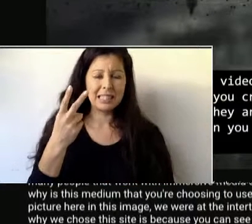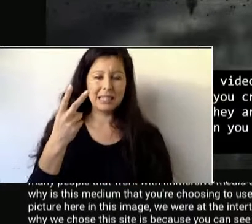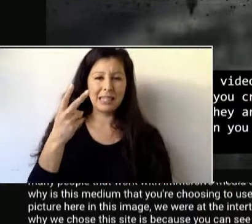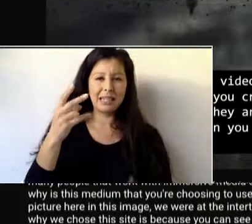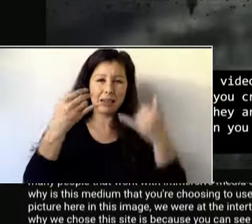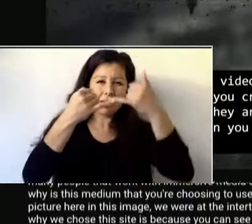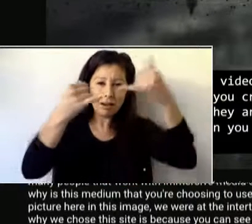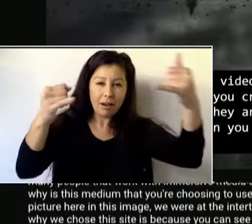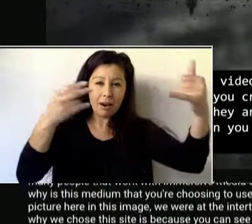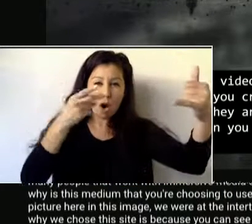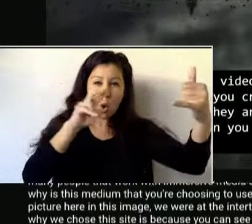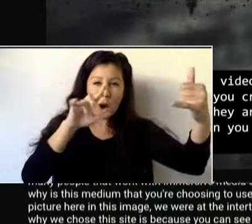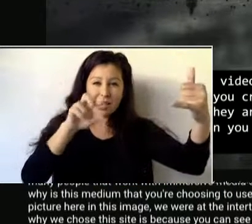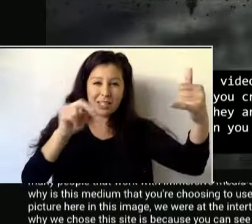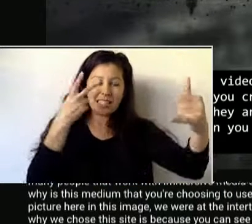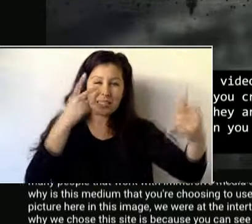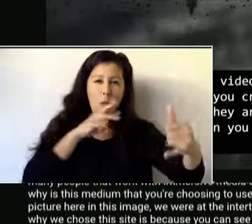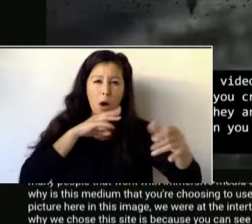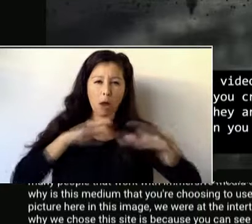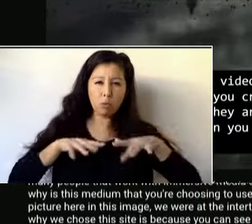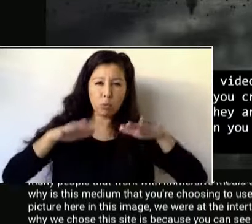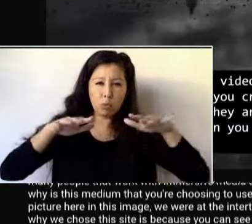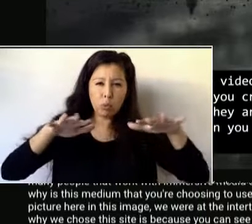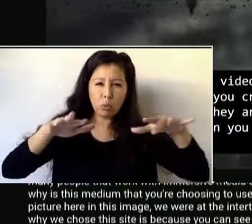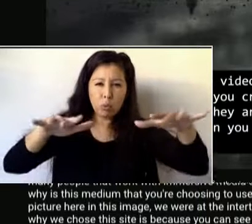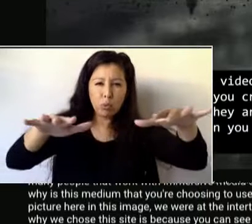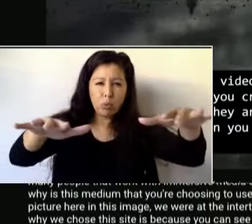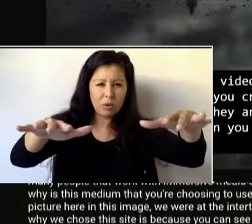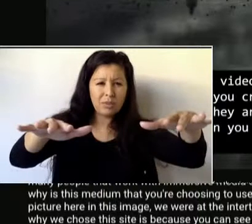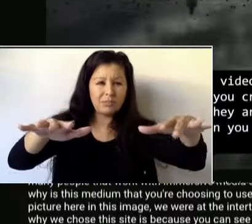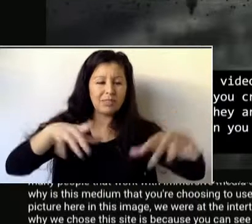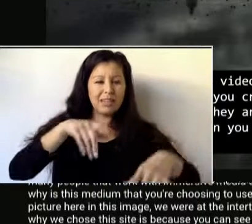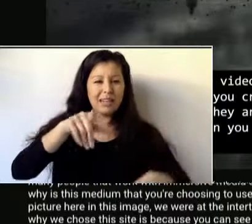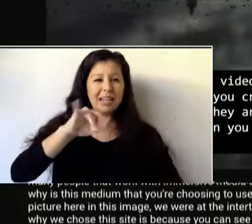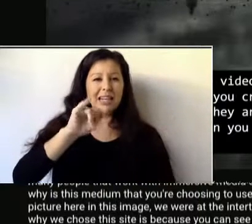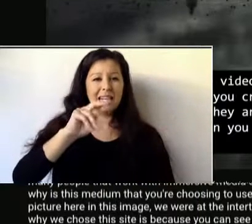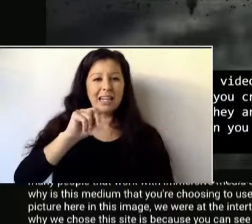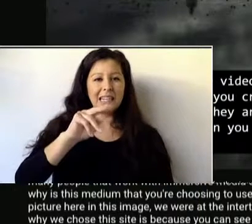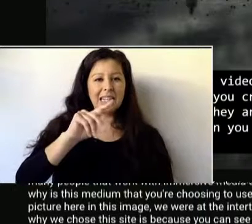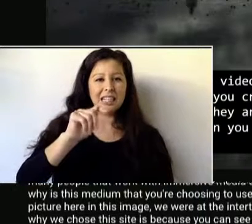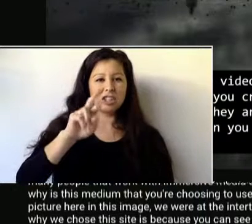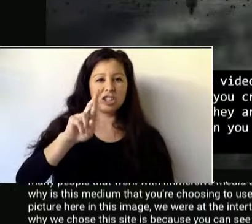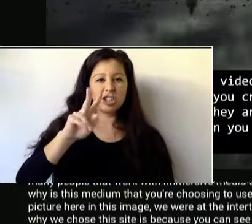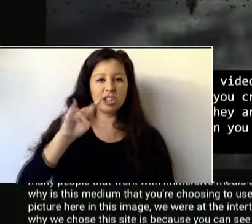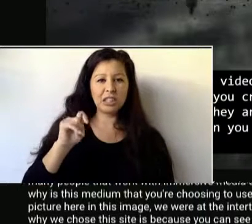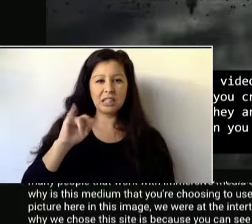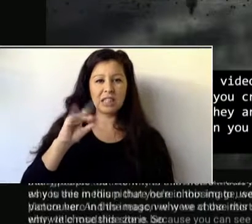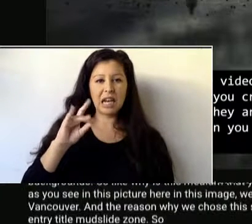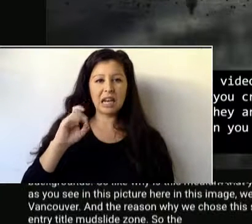and you can see water like all over, like all throughout. It's like an intertidal mudflat zone. So the